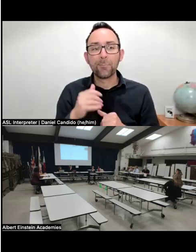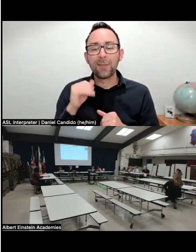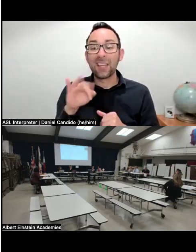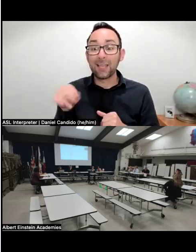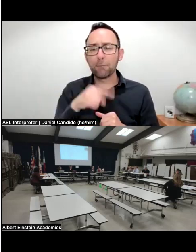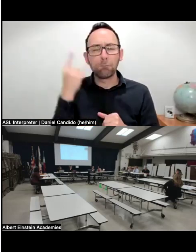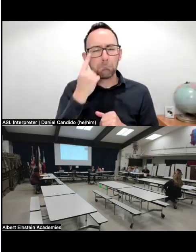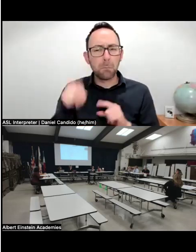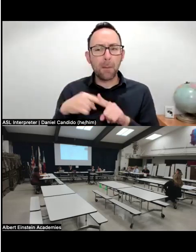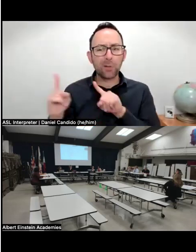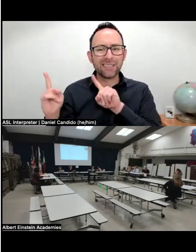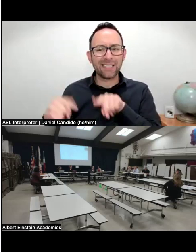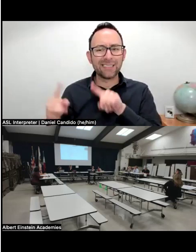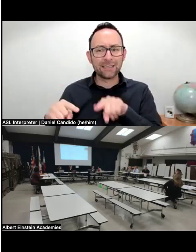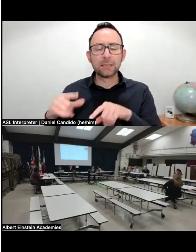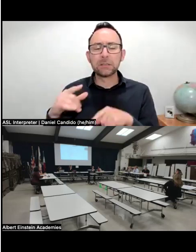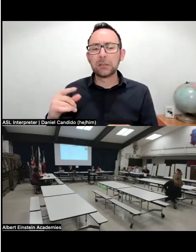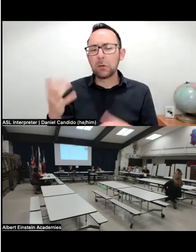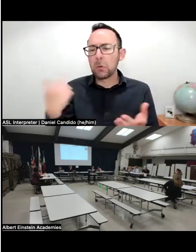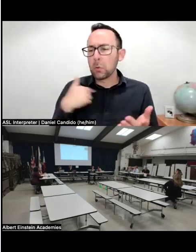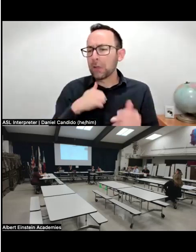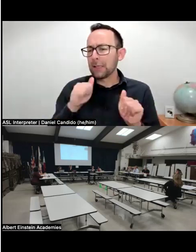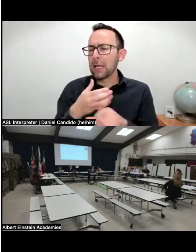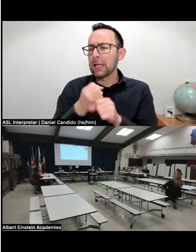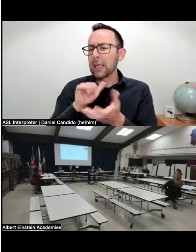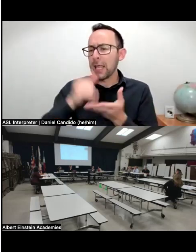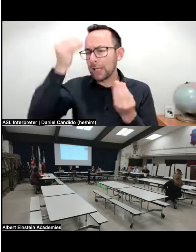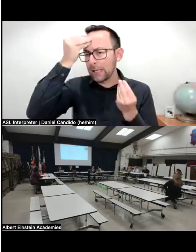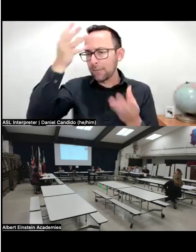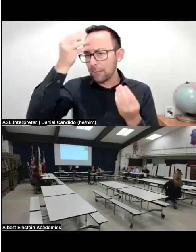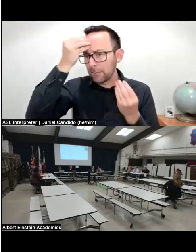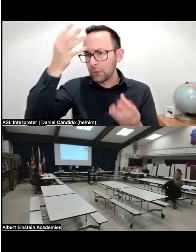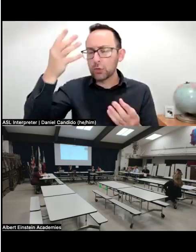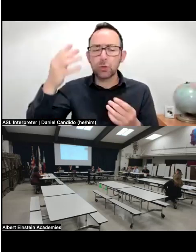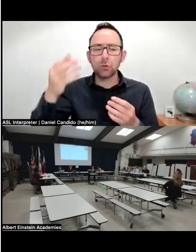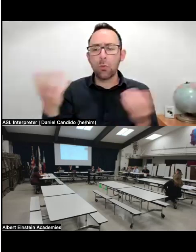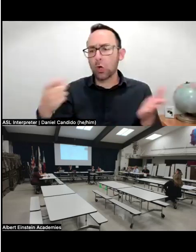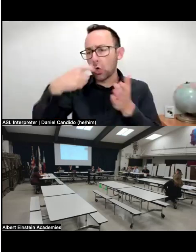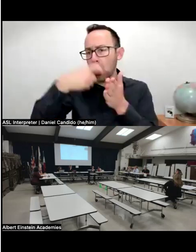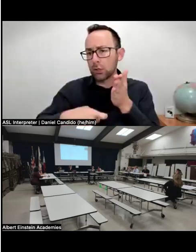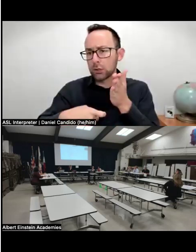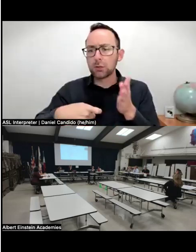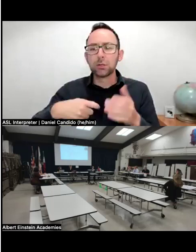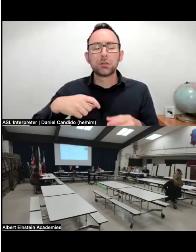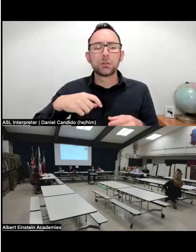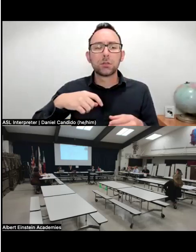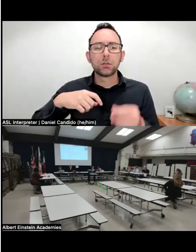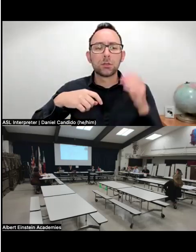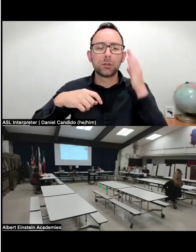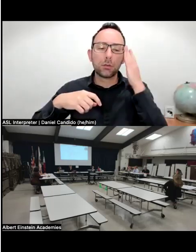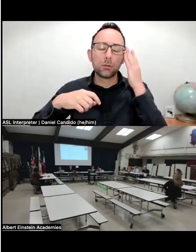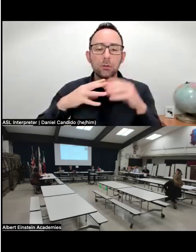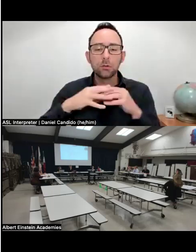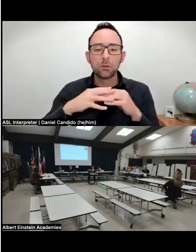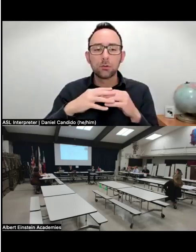guess we can get the information on what this is costing us. We can get the information on where it's, on what